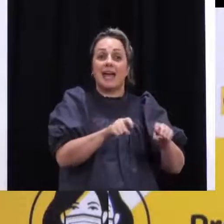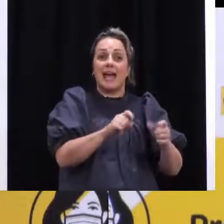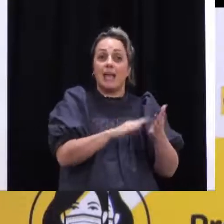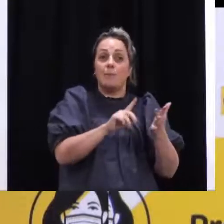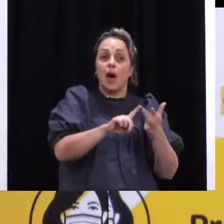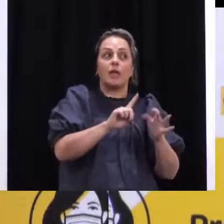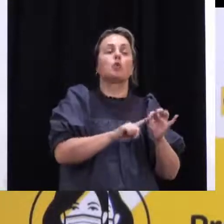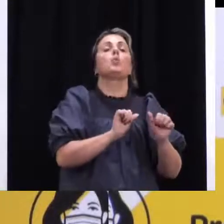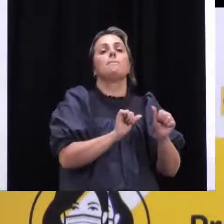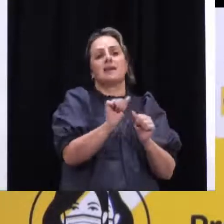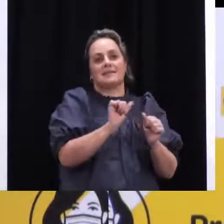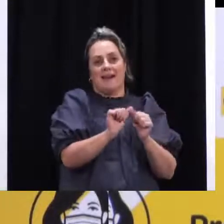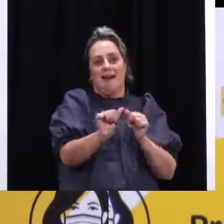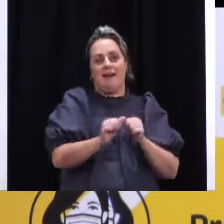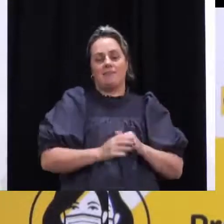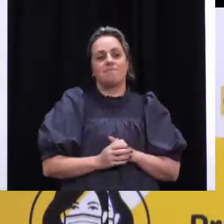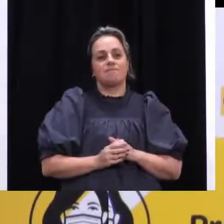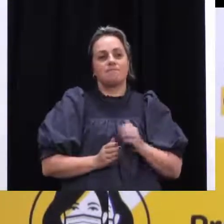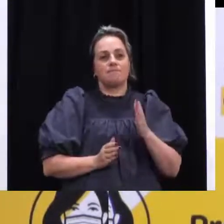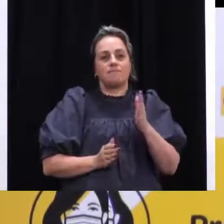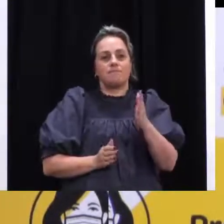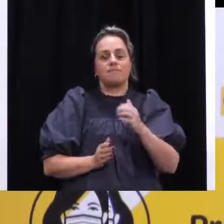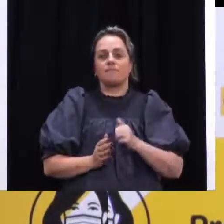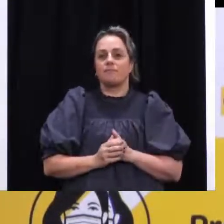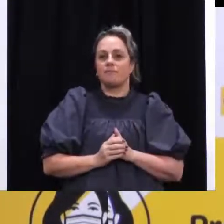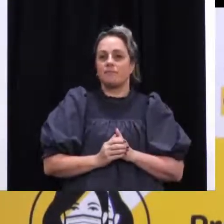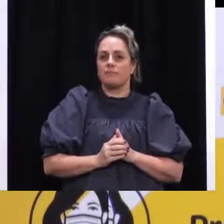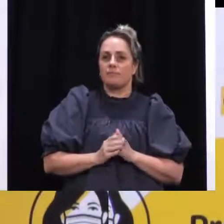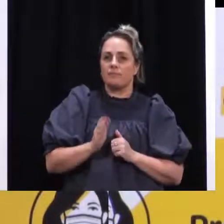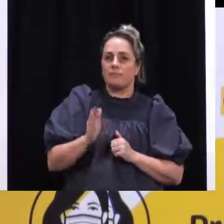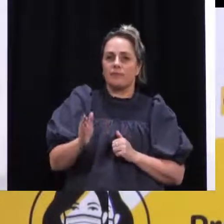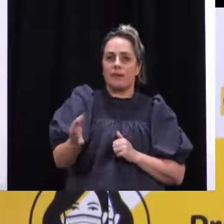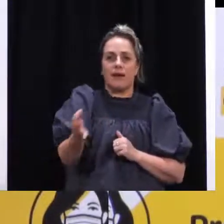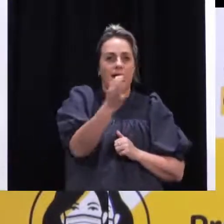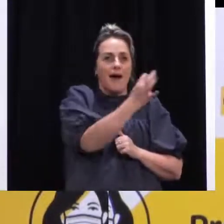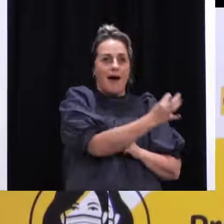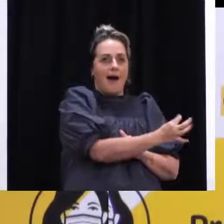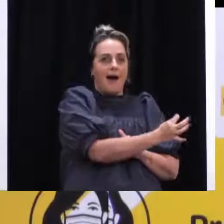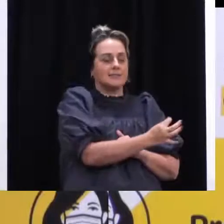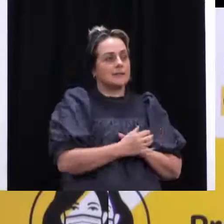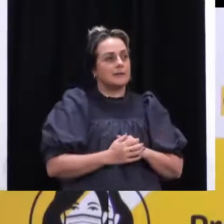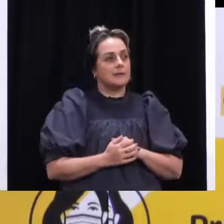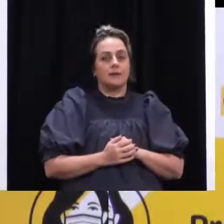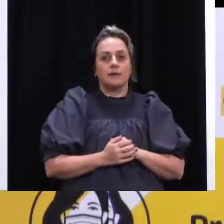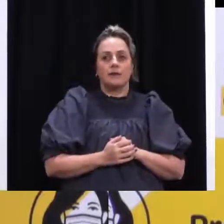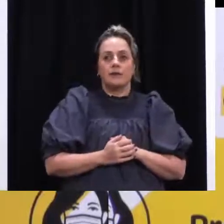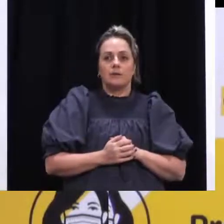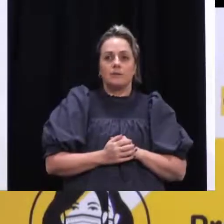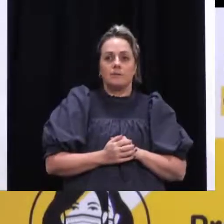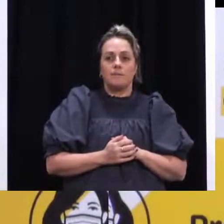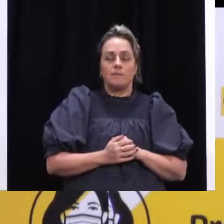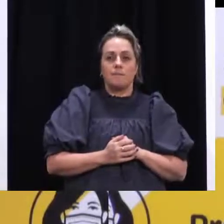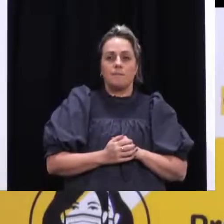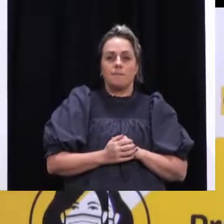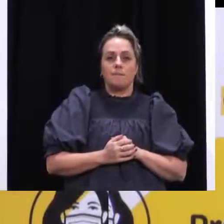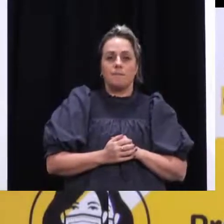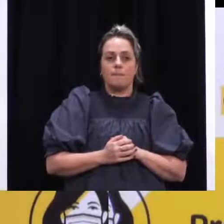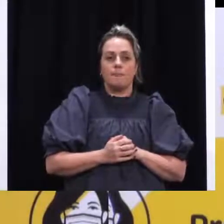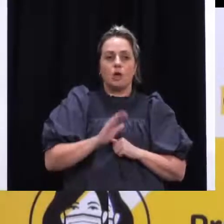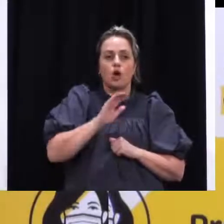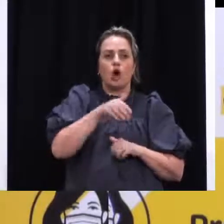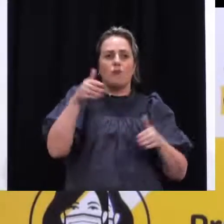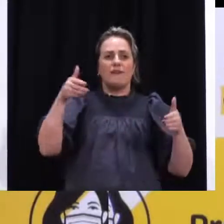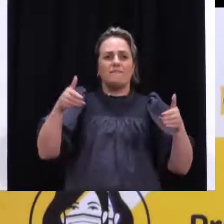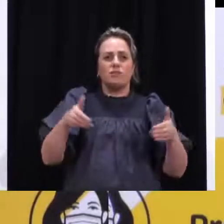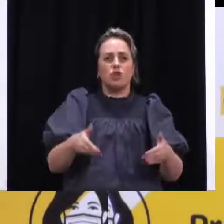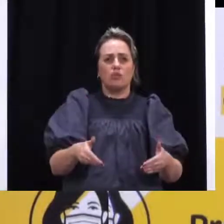have been working towards. On case numbers, We'll come up to that. Question for Dr. Bloomfield in terms of tangihanga. Funeral services have